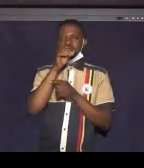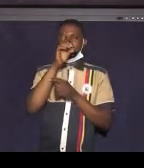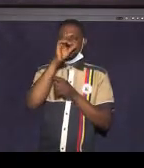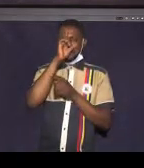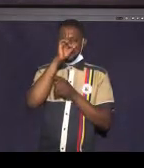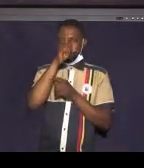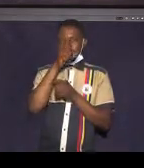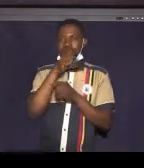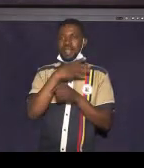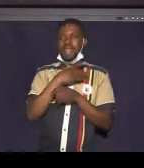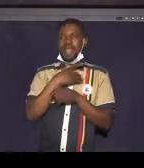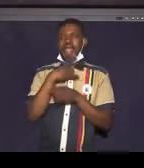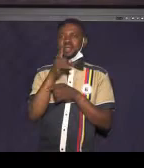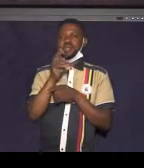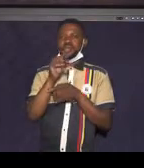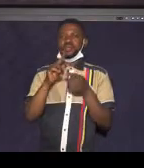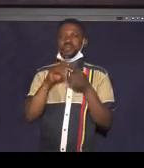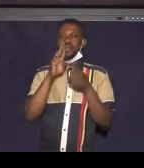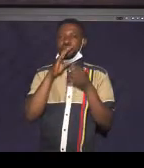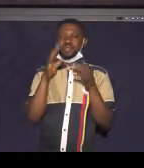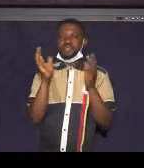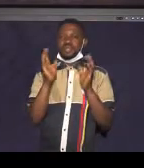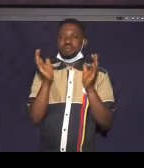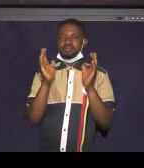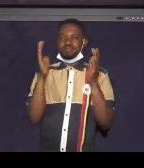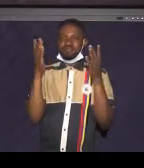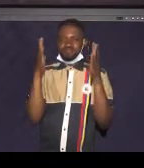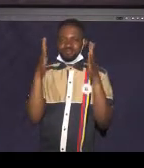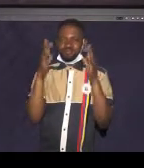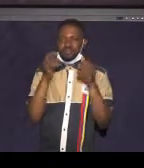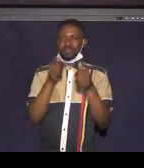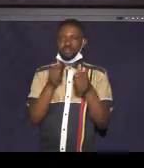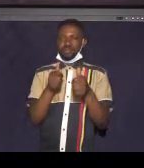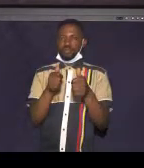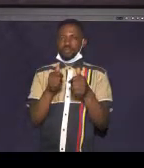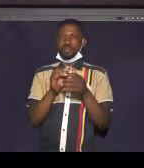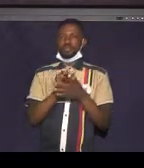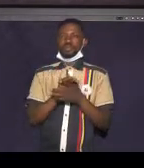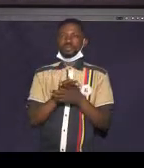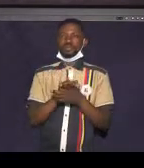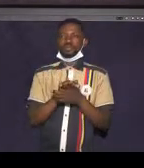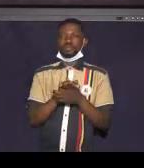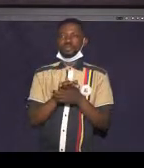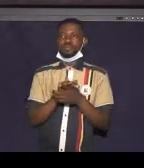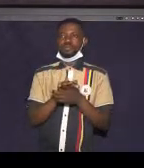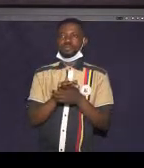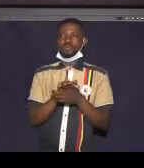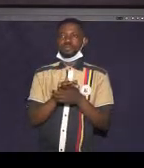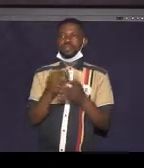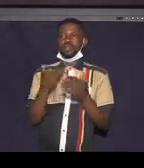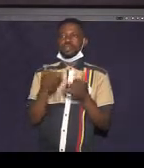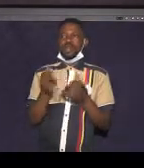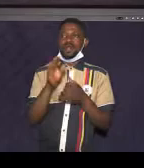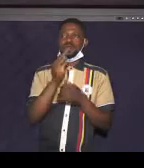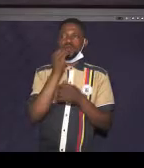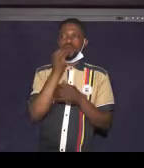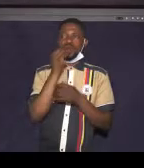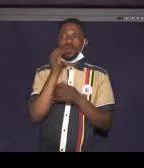smart, and you deserve to be celebrated with a cheer. Good job. Now for your